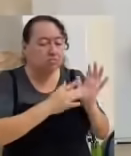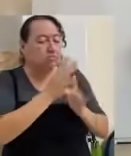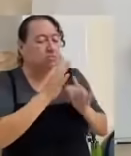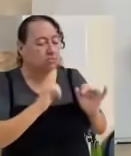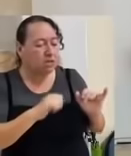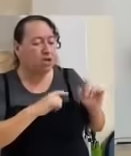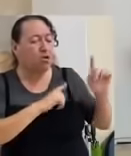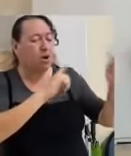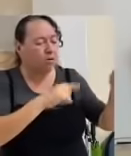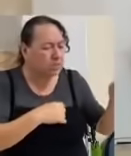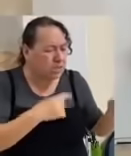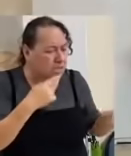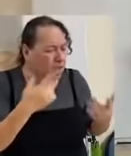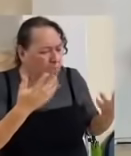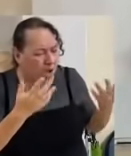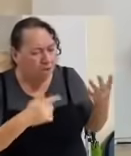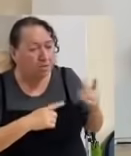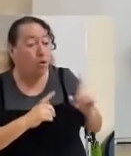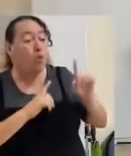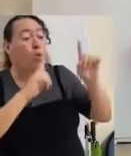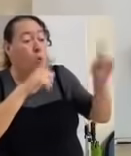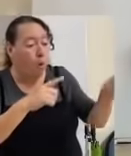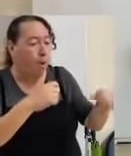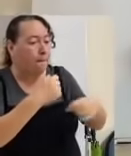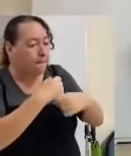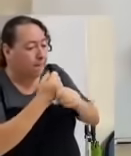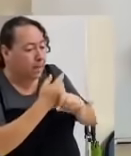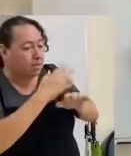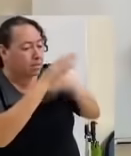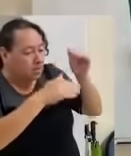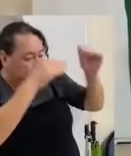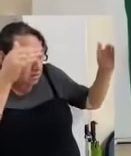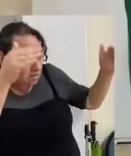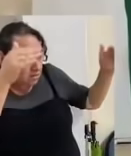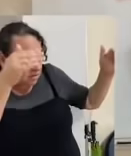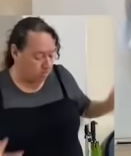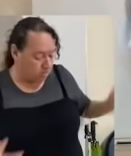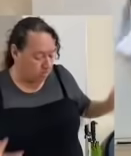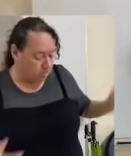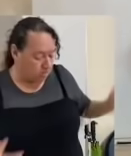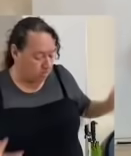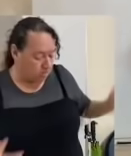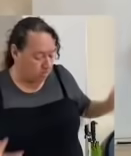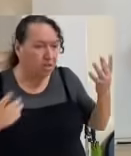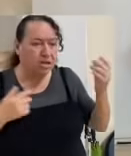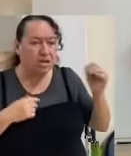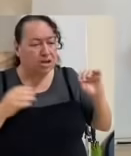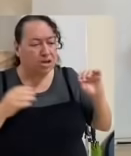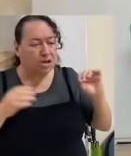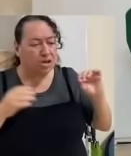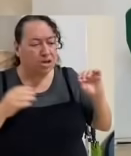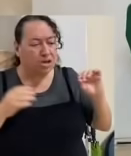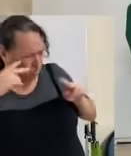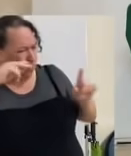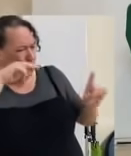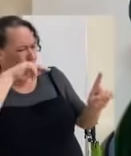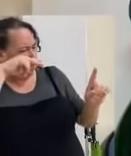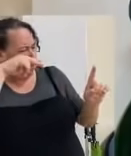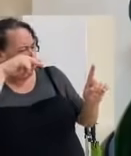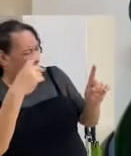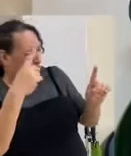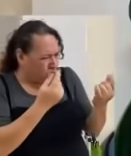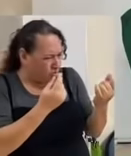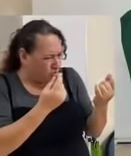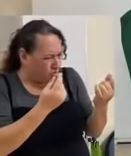a treasure in heaven. Go make a treasure in heaven. So that nobody knows what you do. Nobody knows what you do with